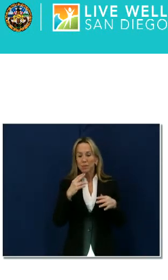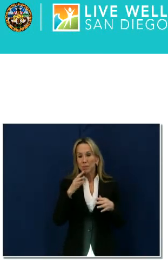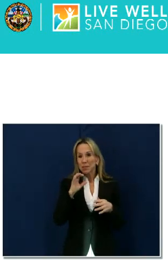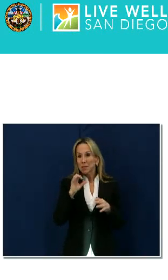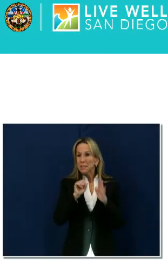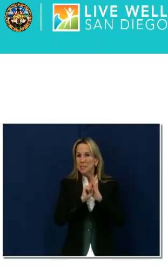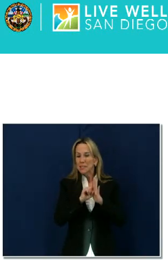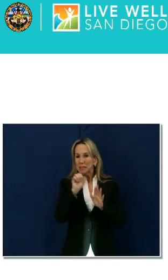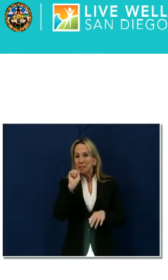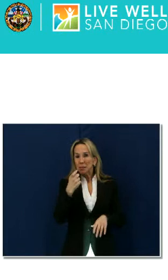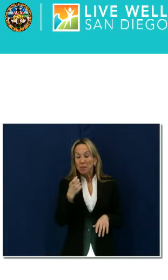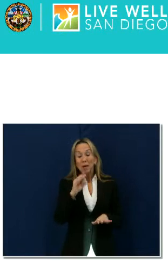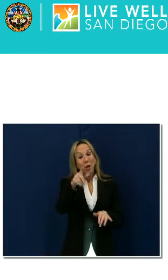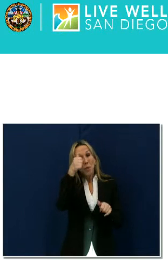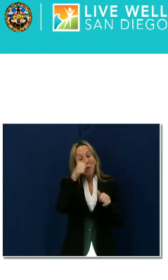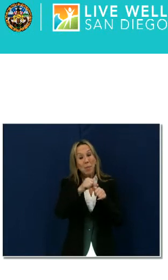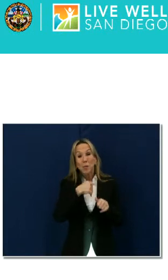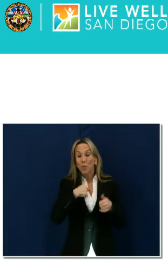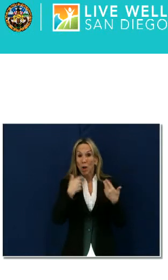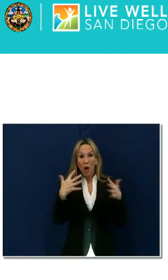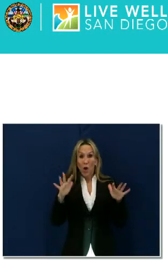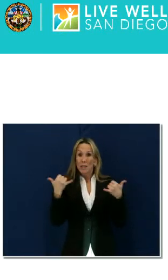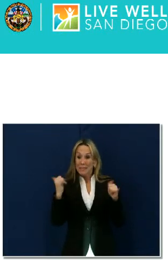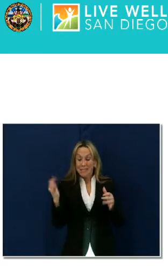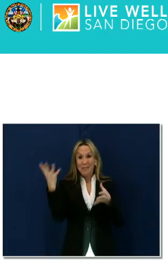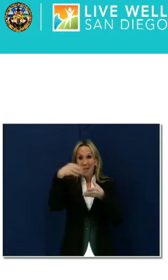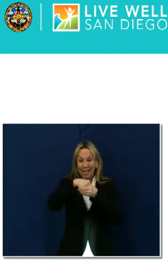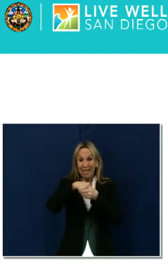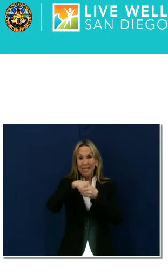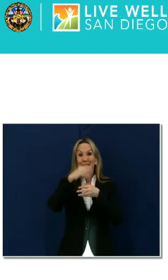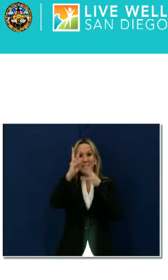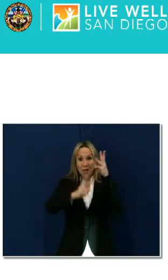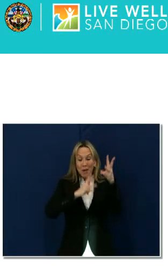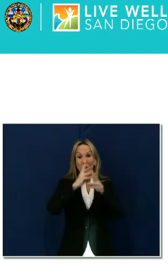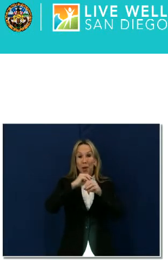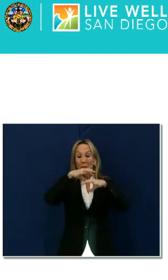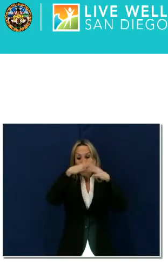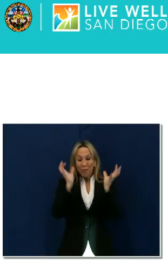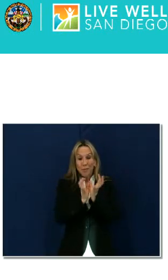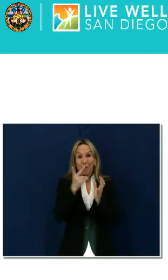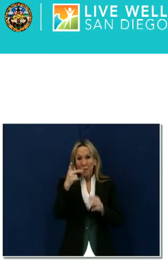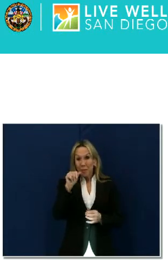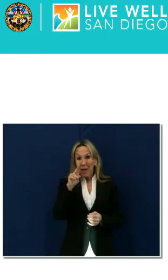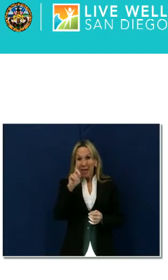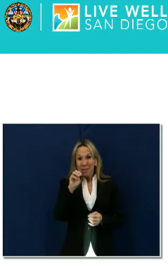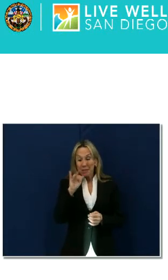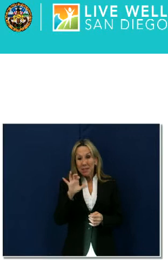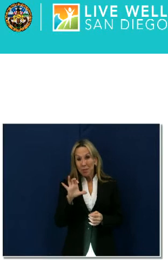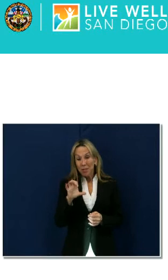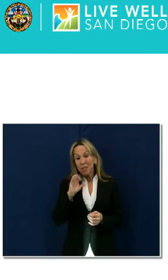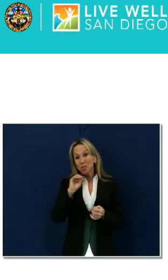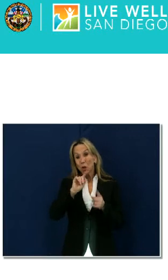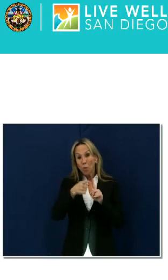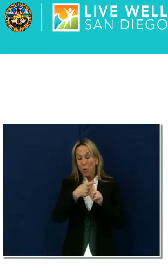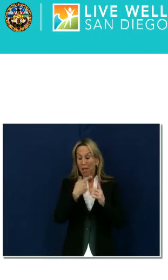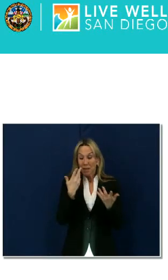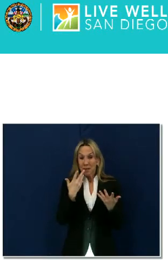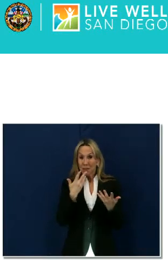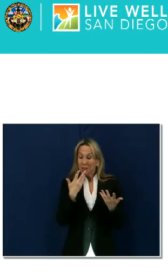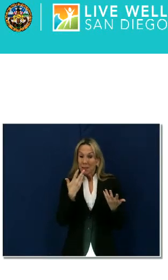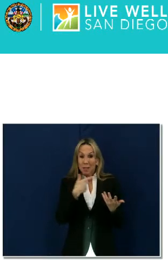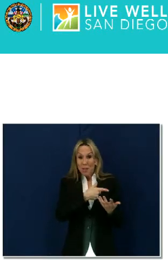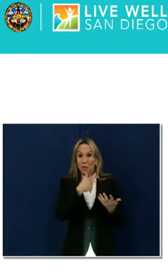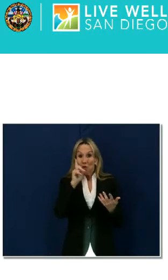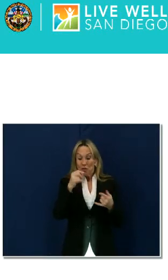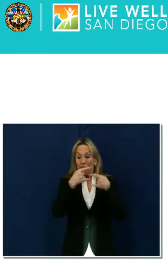please remember, we are all still in a pandemic, and these evidence-based strategies, when implemented, have been proven to